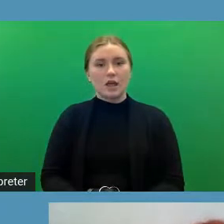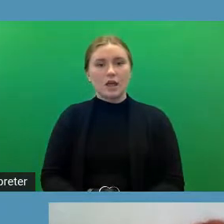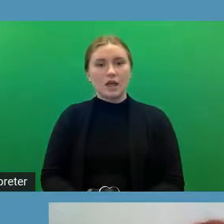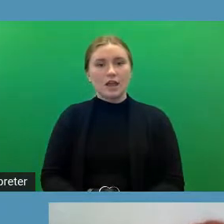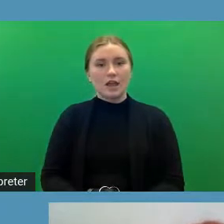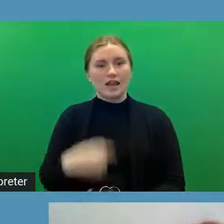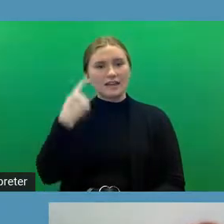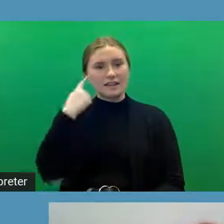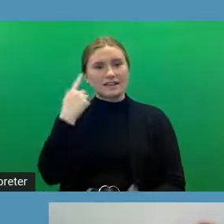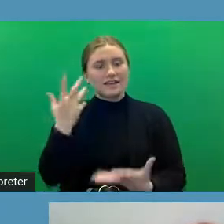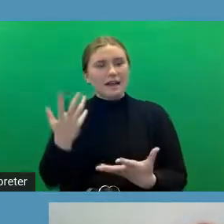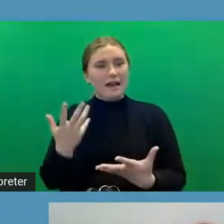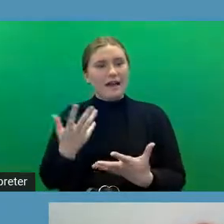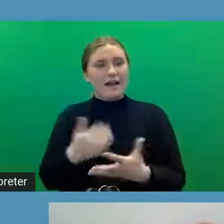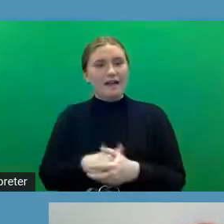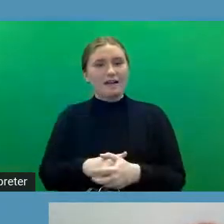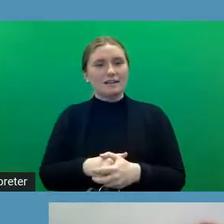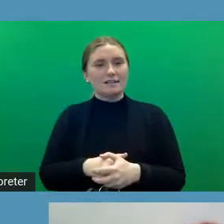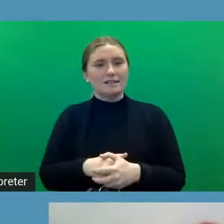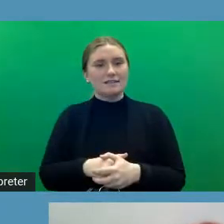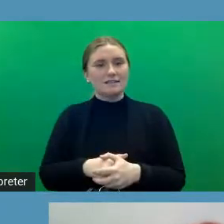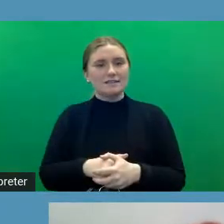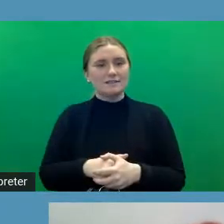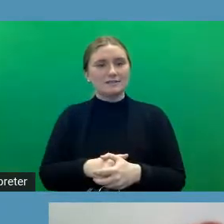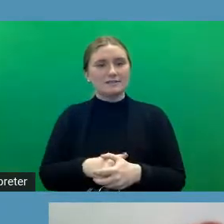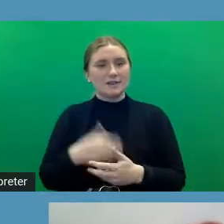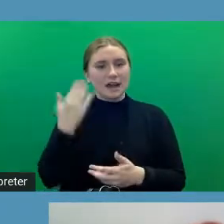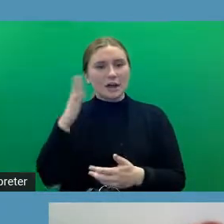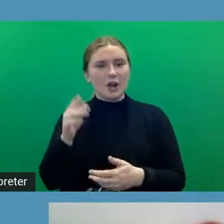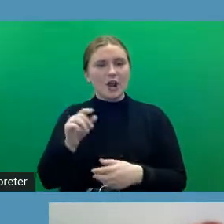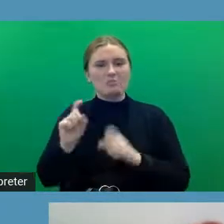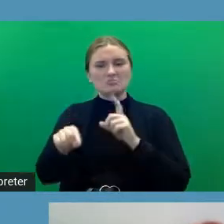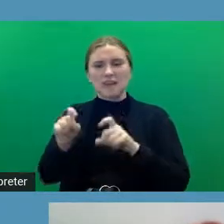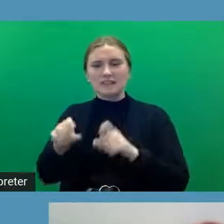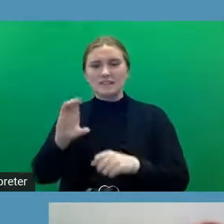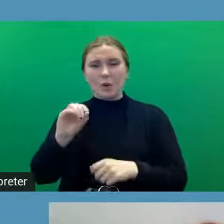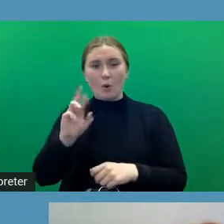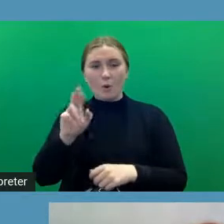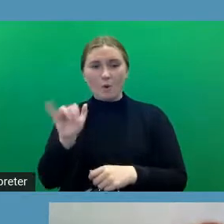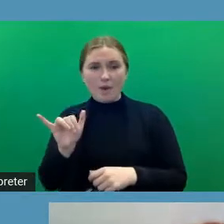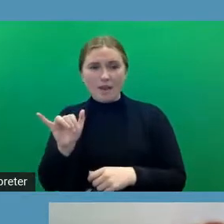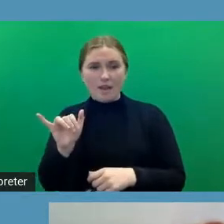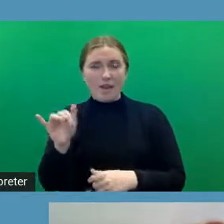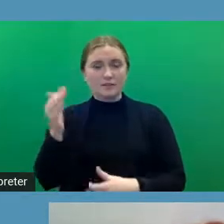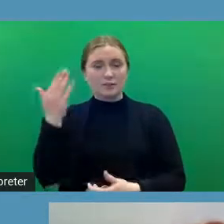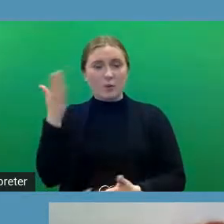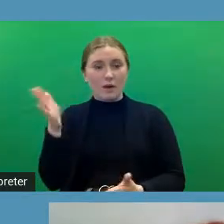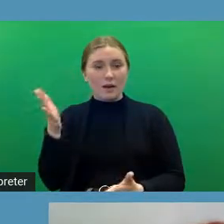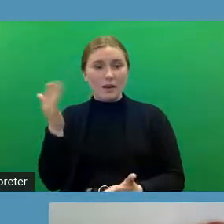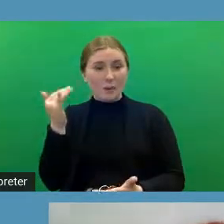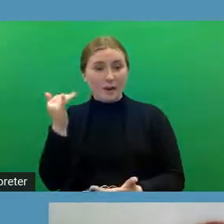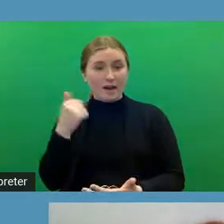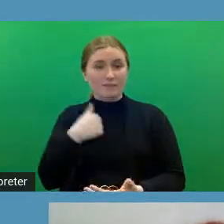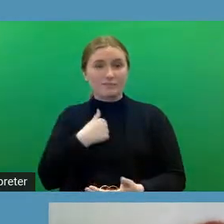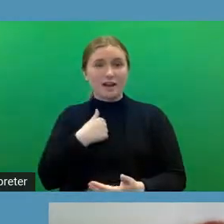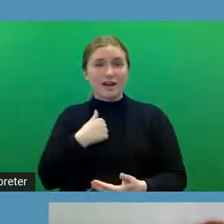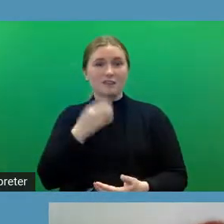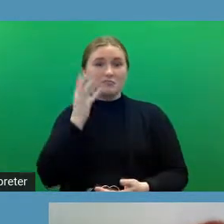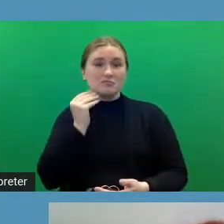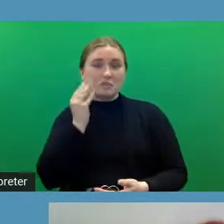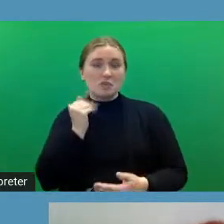Yeah. And I'm gonna look to Corey on this one a little bit too, because I have less